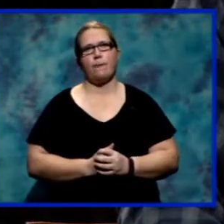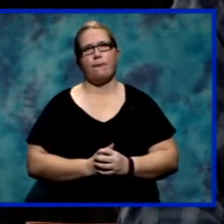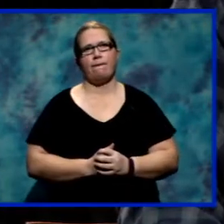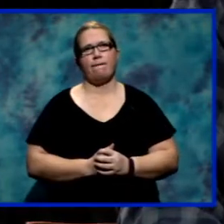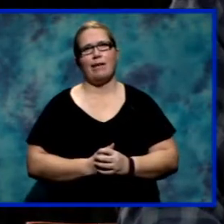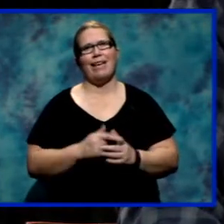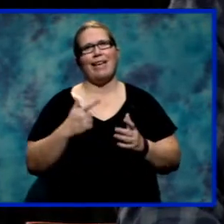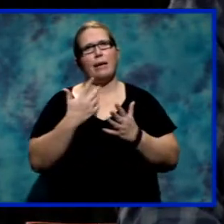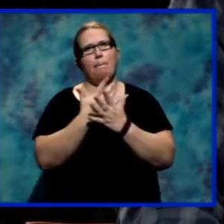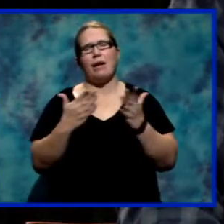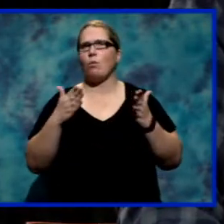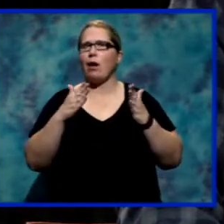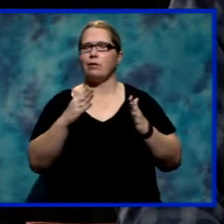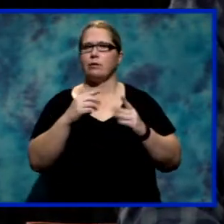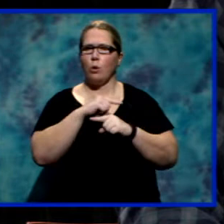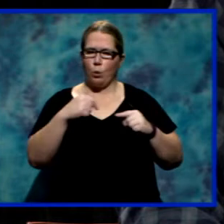in many ways, we're poor people.